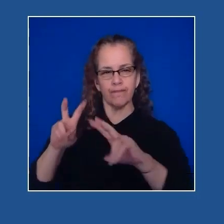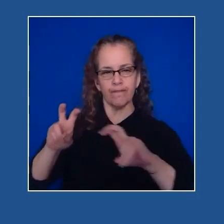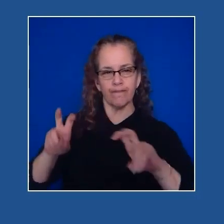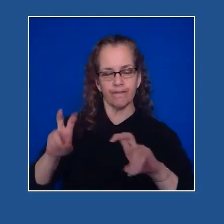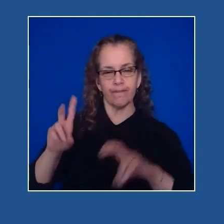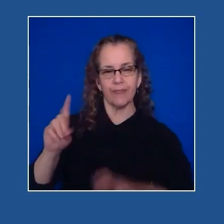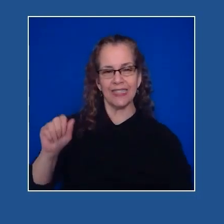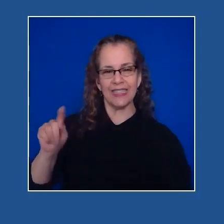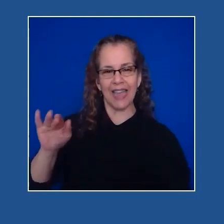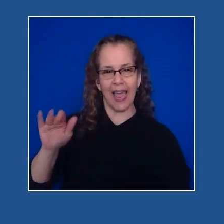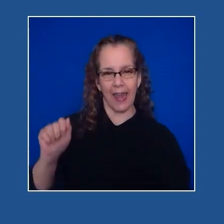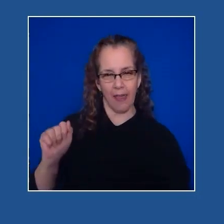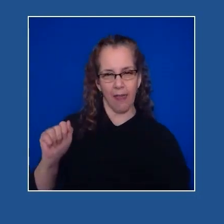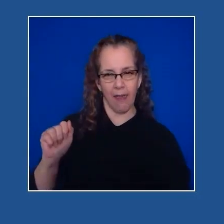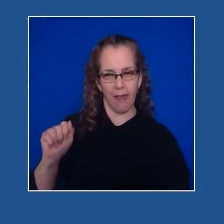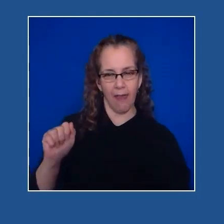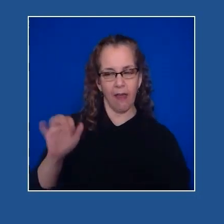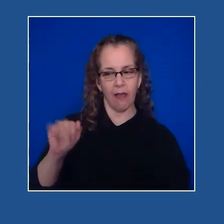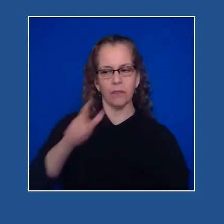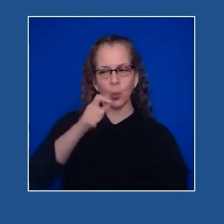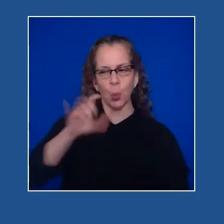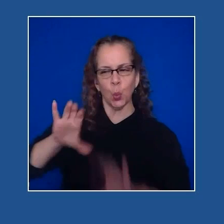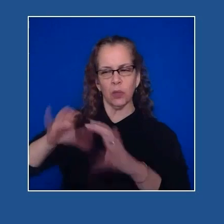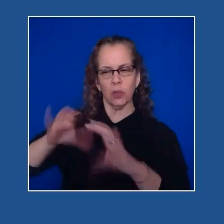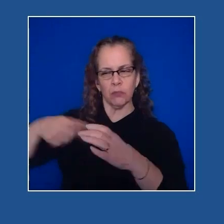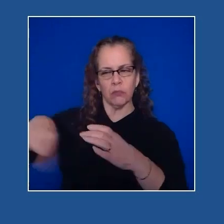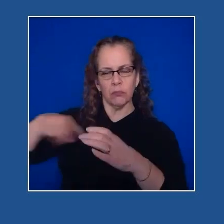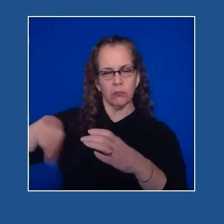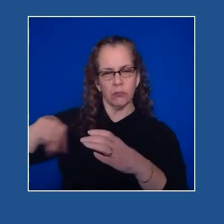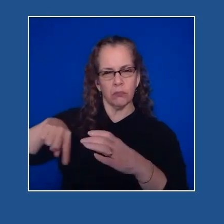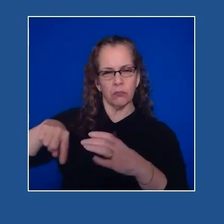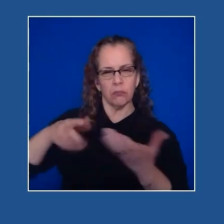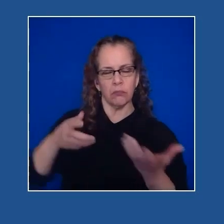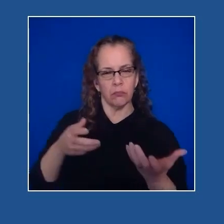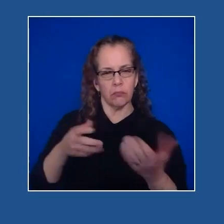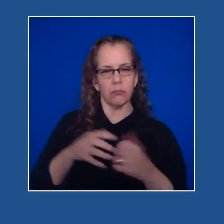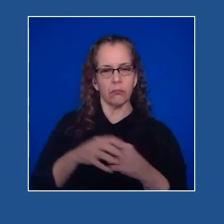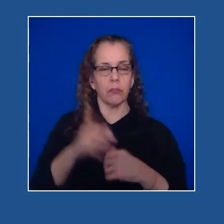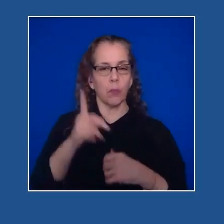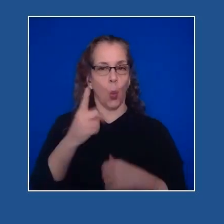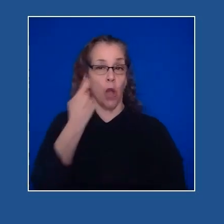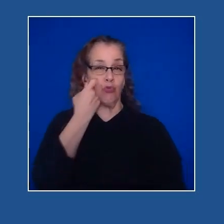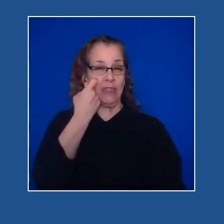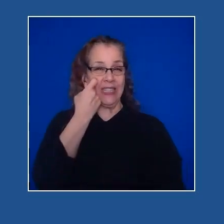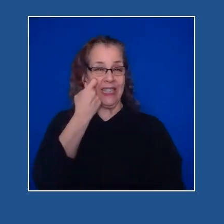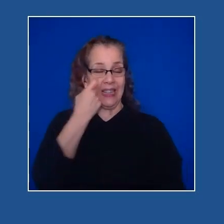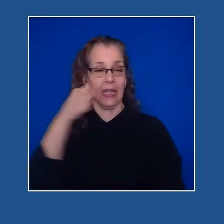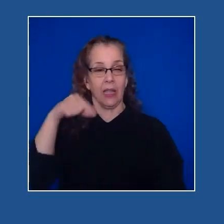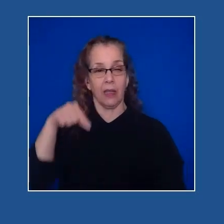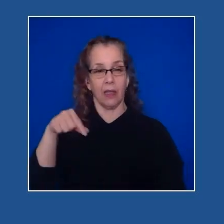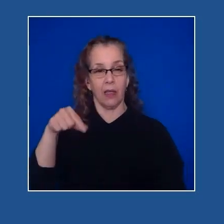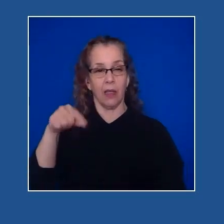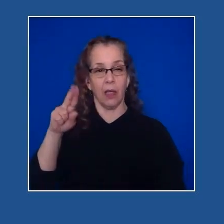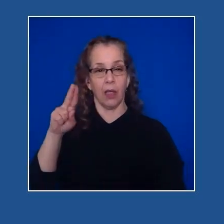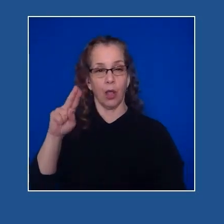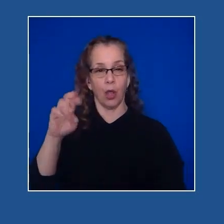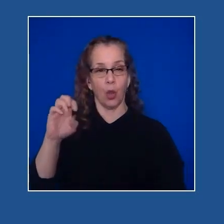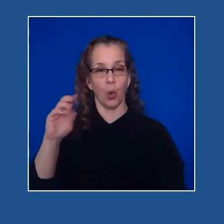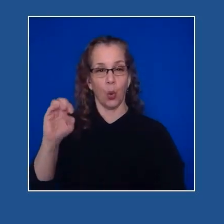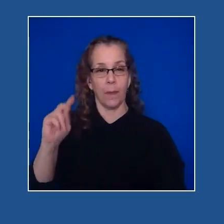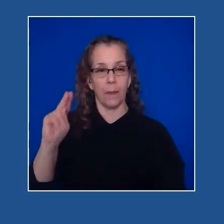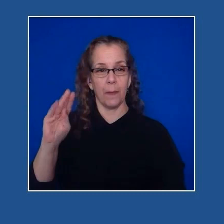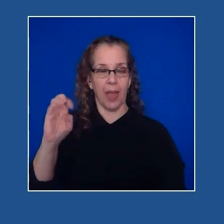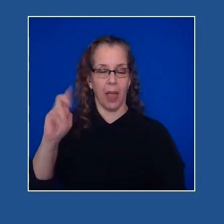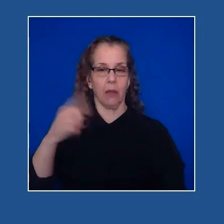populational surveys, there was one recently conducted in the province of Quebec, where I come from, and we